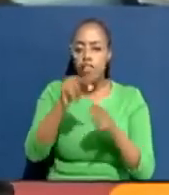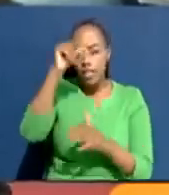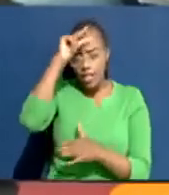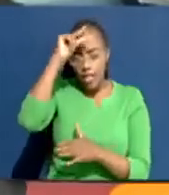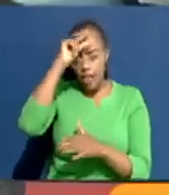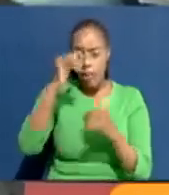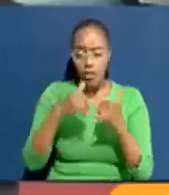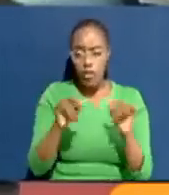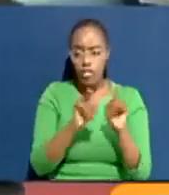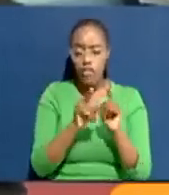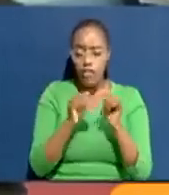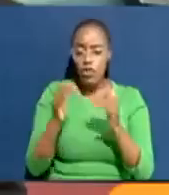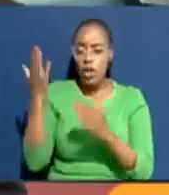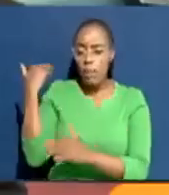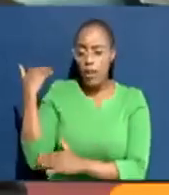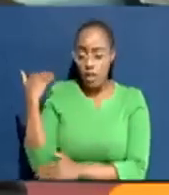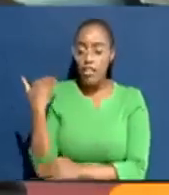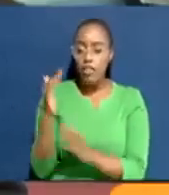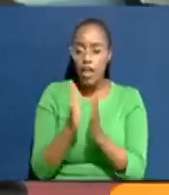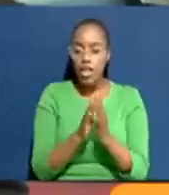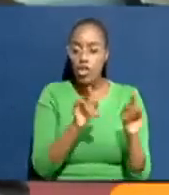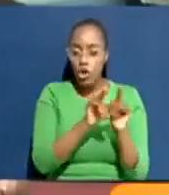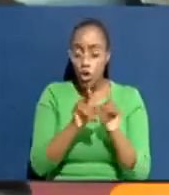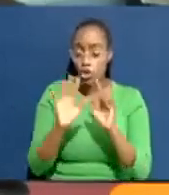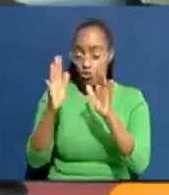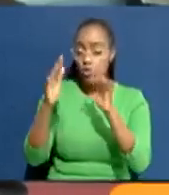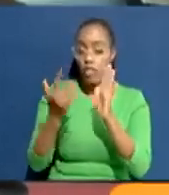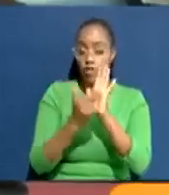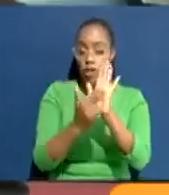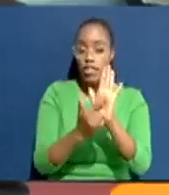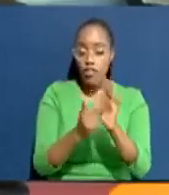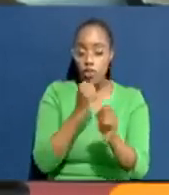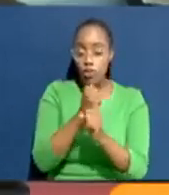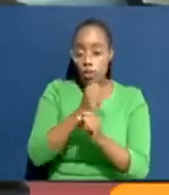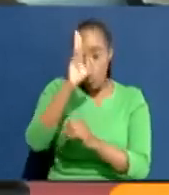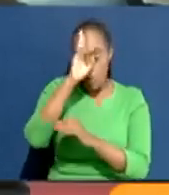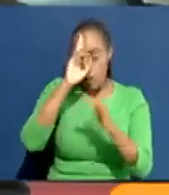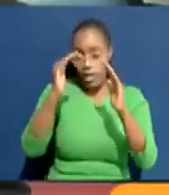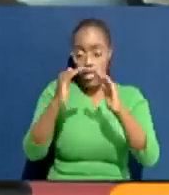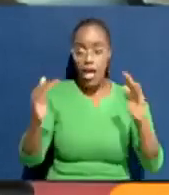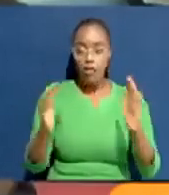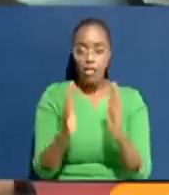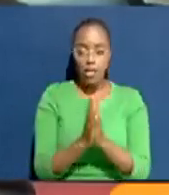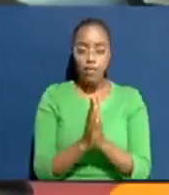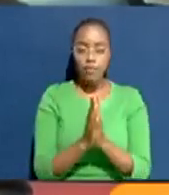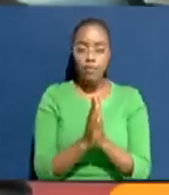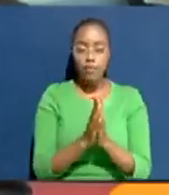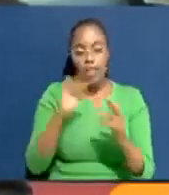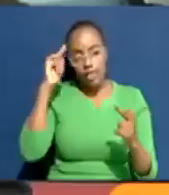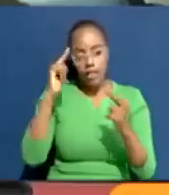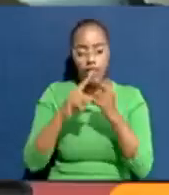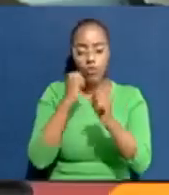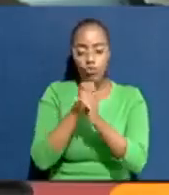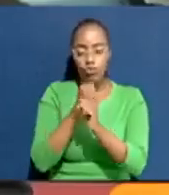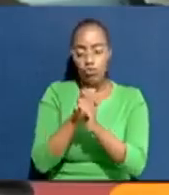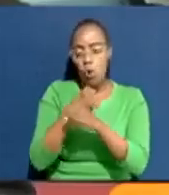actually has tried in the past, yeah, and we give them credit for that. They tried, for example, to do police housing. Yeah. They're targeted to do